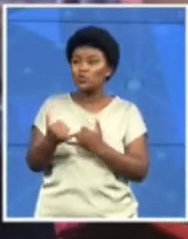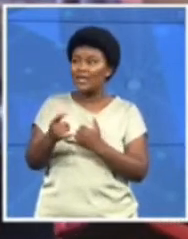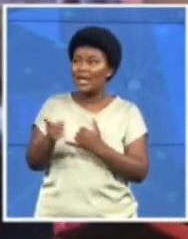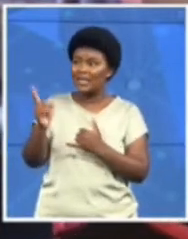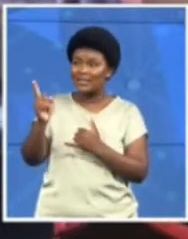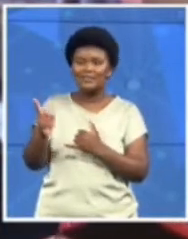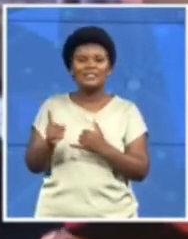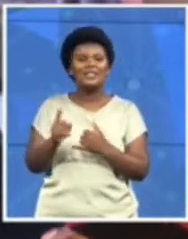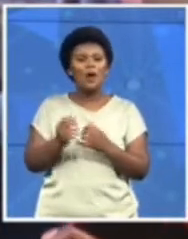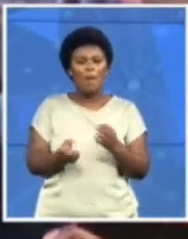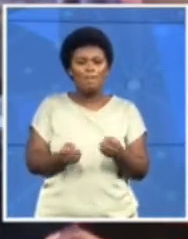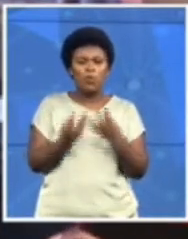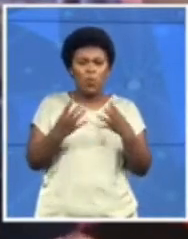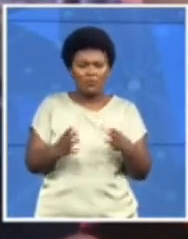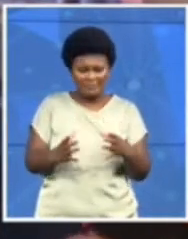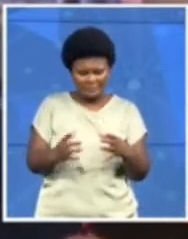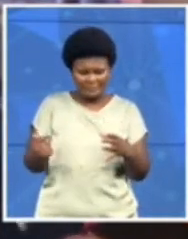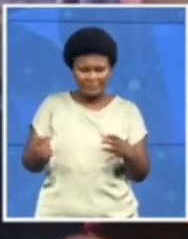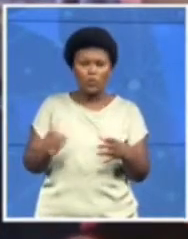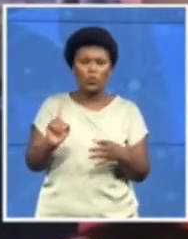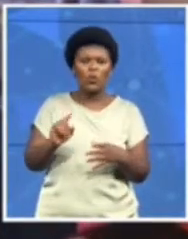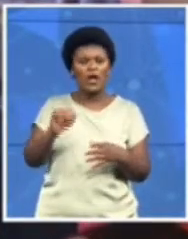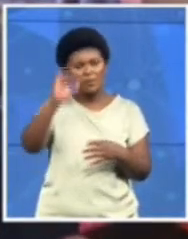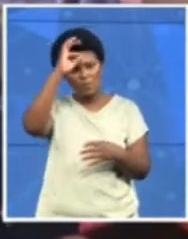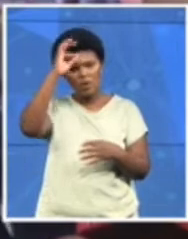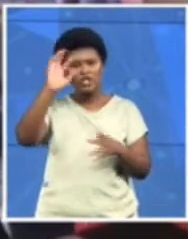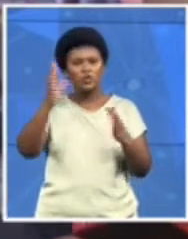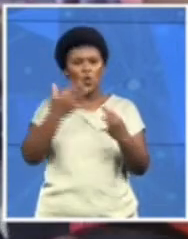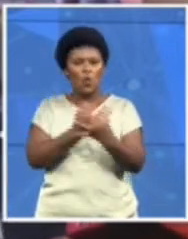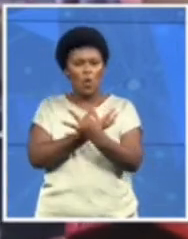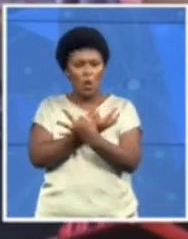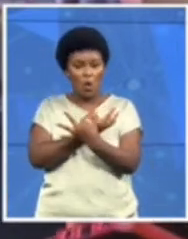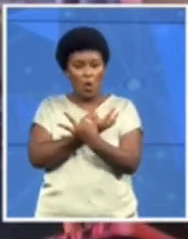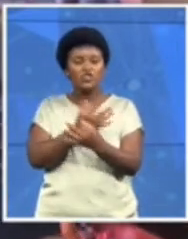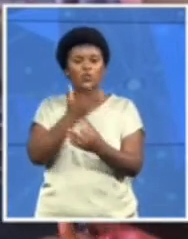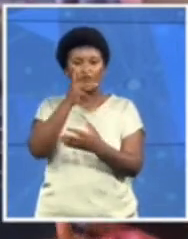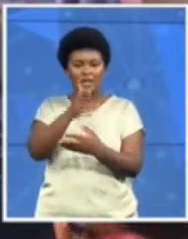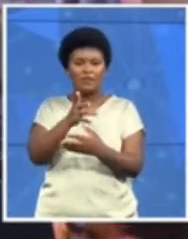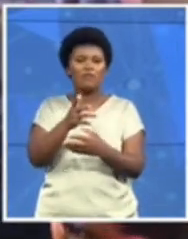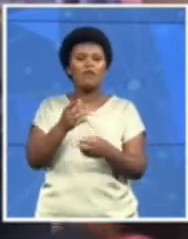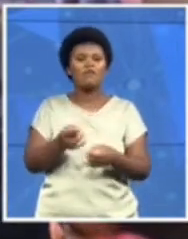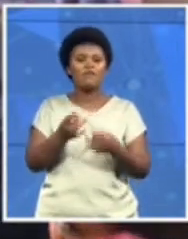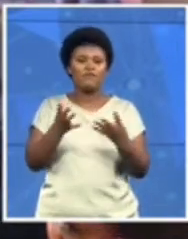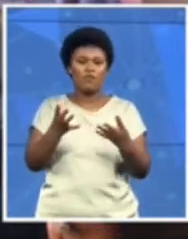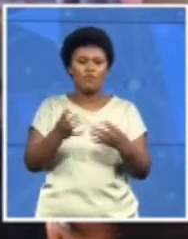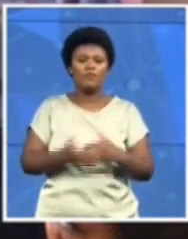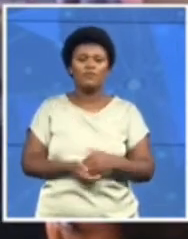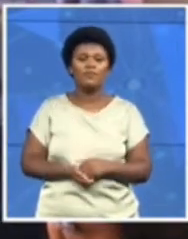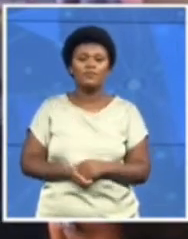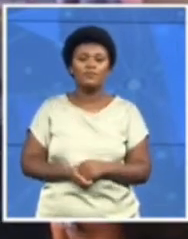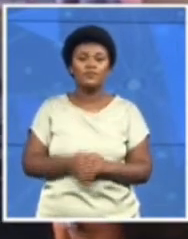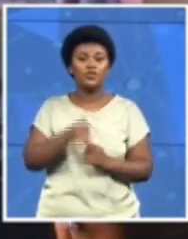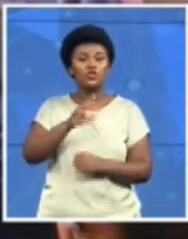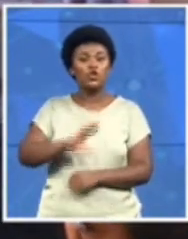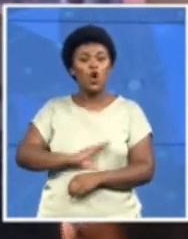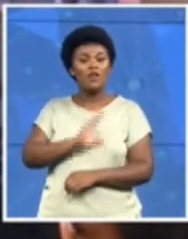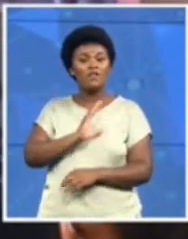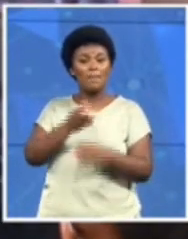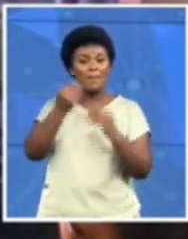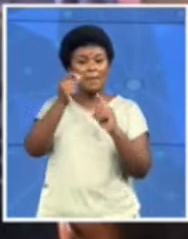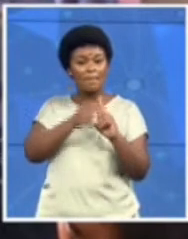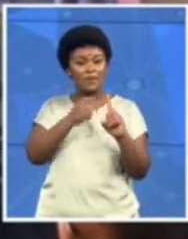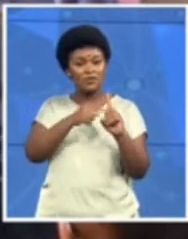from the police, the Hawks, which is part of the investigation. Are you confident that you've got the right person? There is a